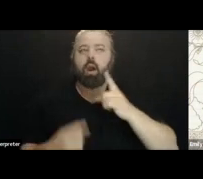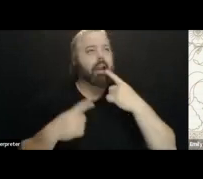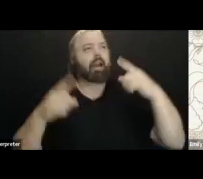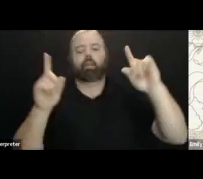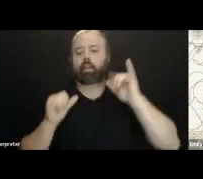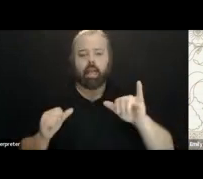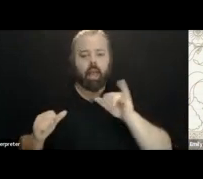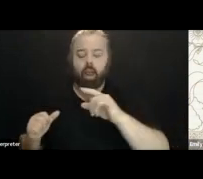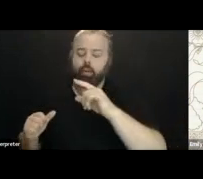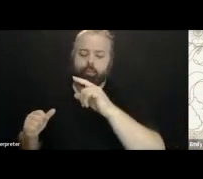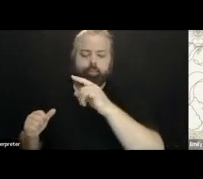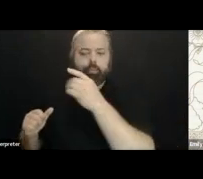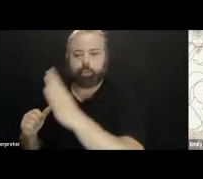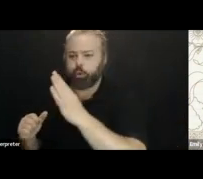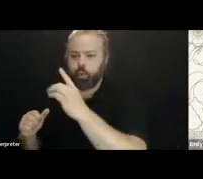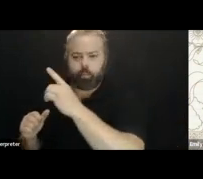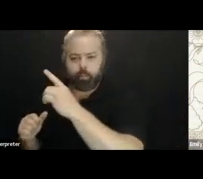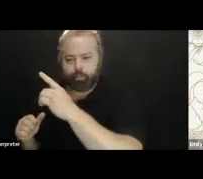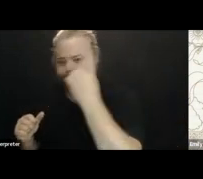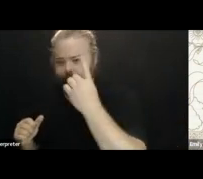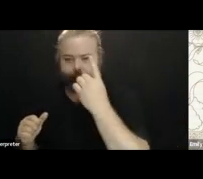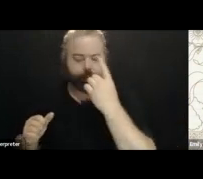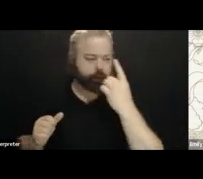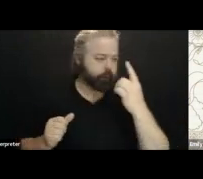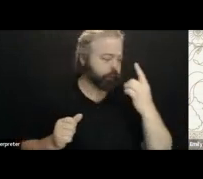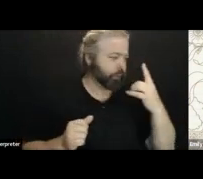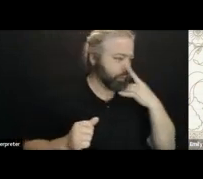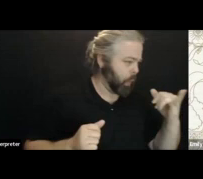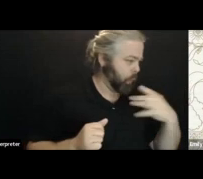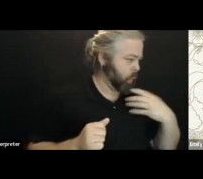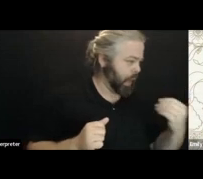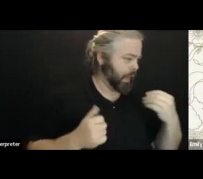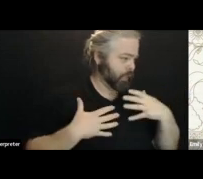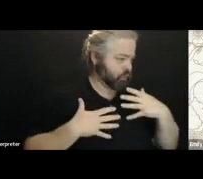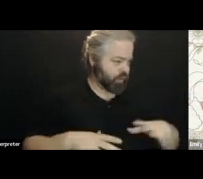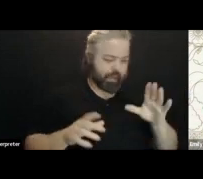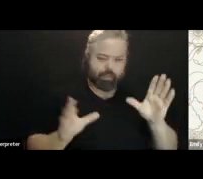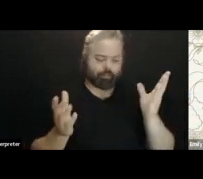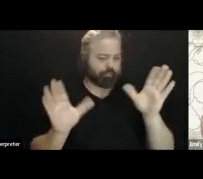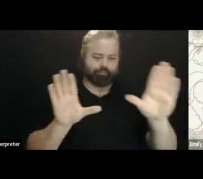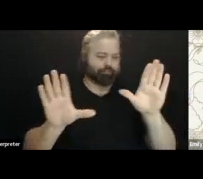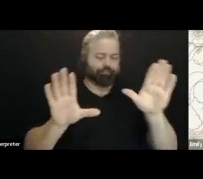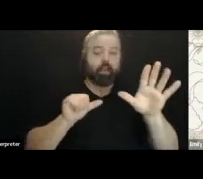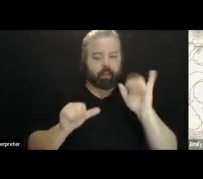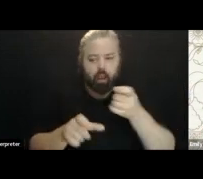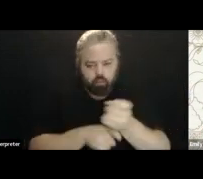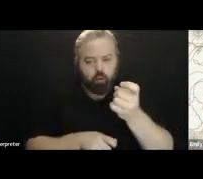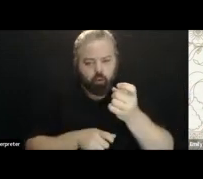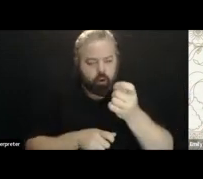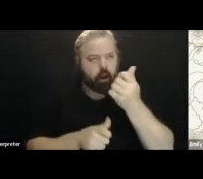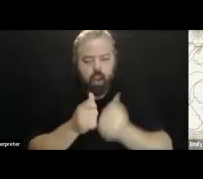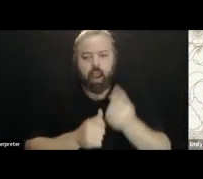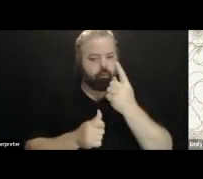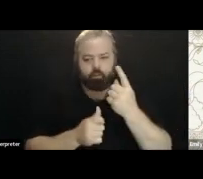gold, white dress that ruined everyone's summers a couple of years ago. But this was